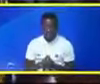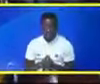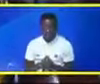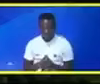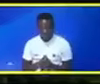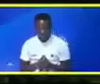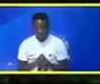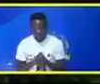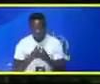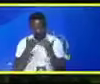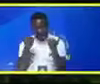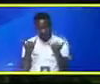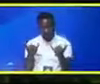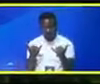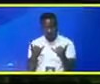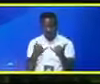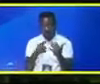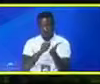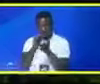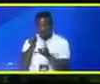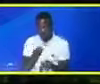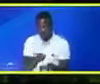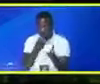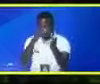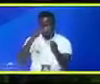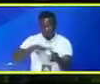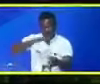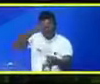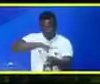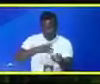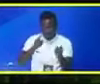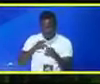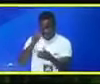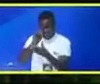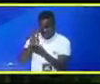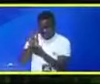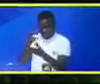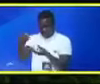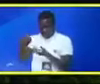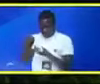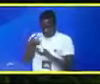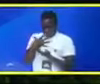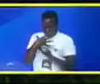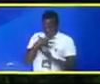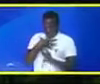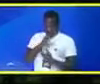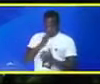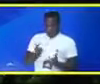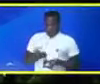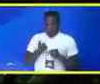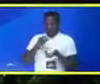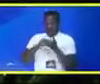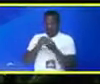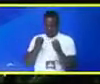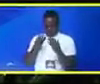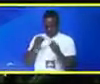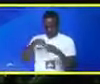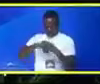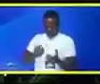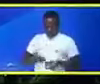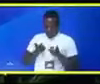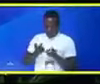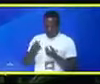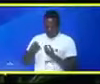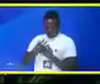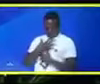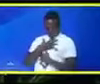And you see, let me tell you the truth, ladies and gentlemen. When light enters you, it affects many things in your life.